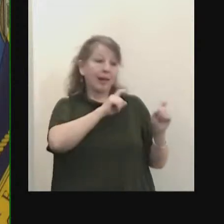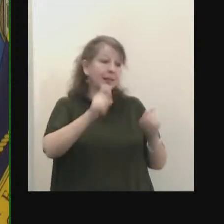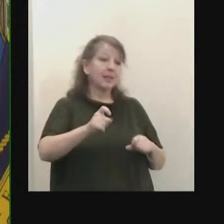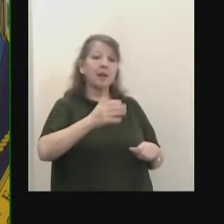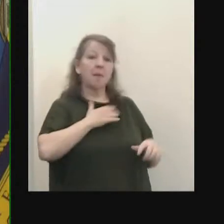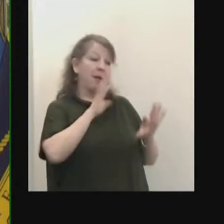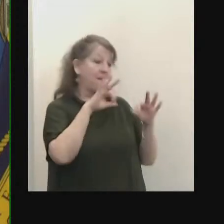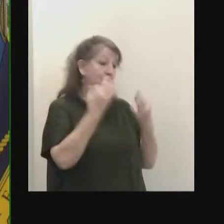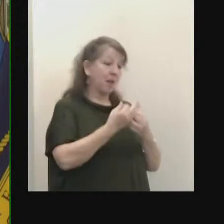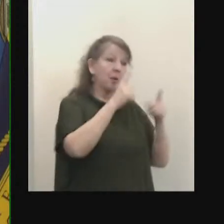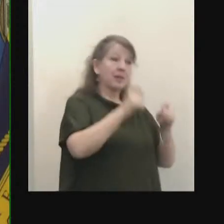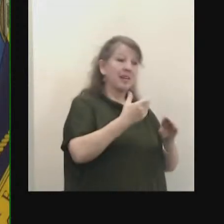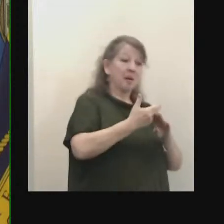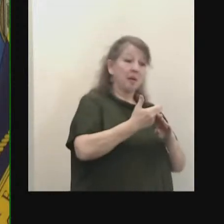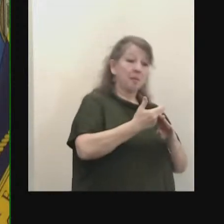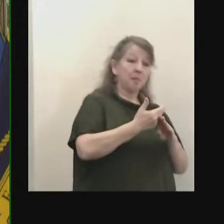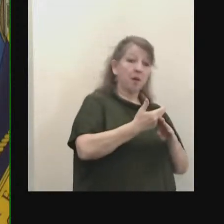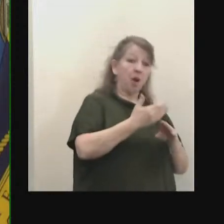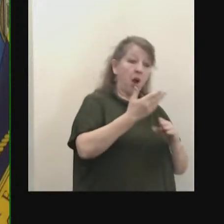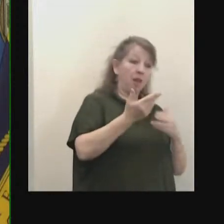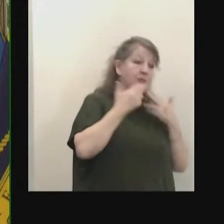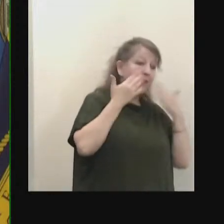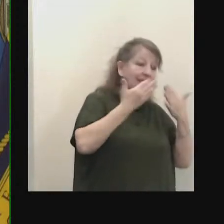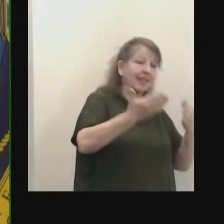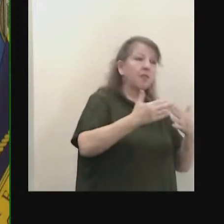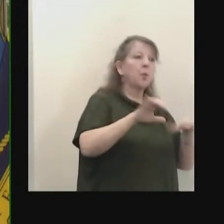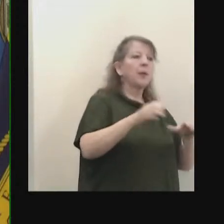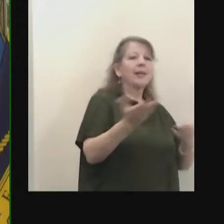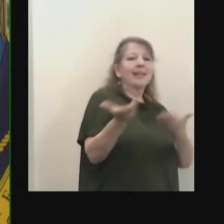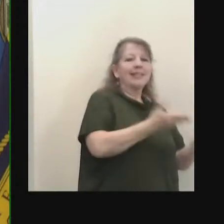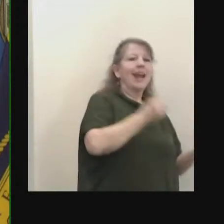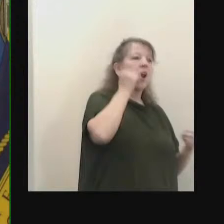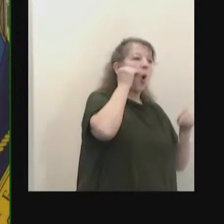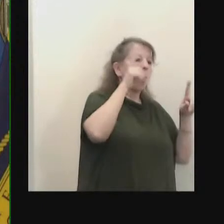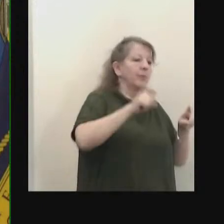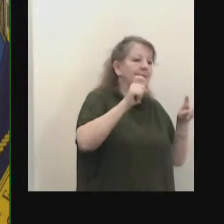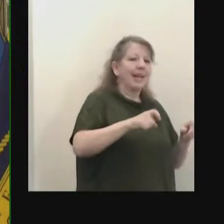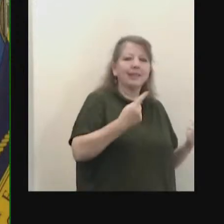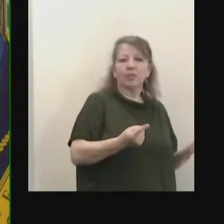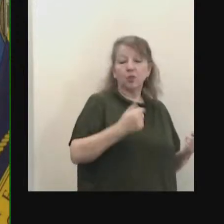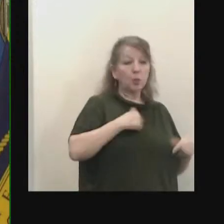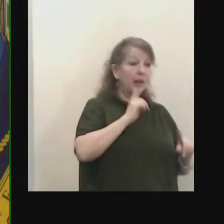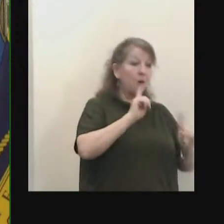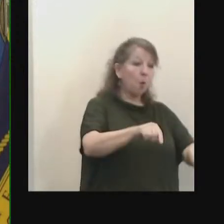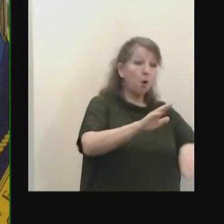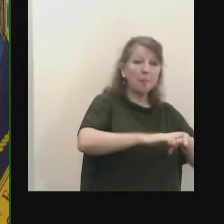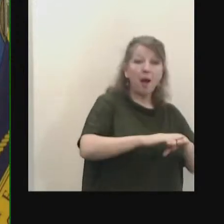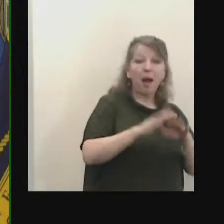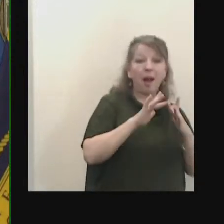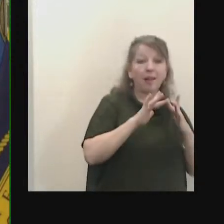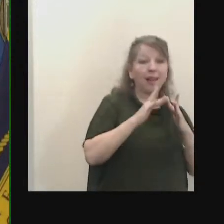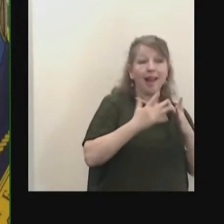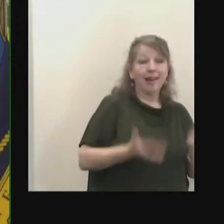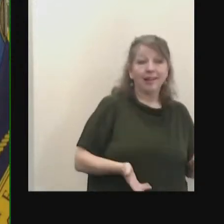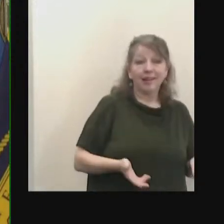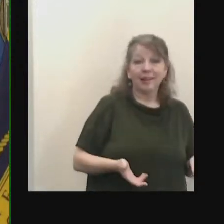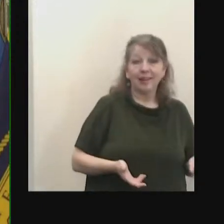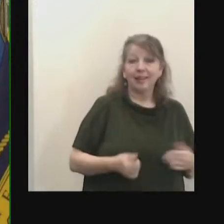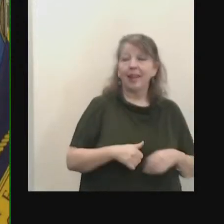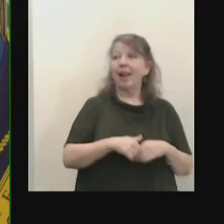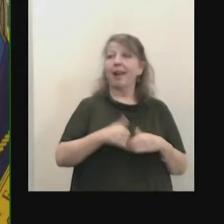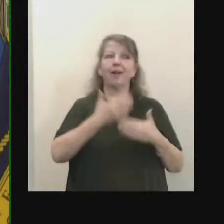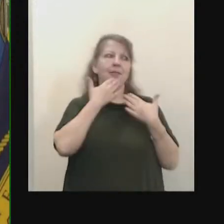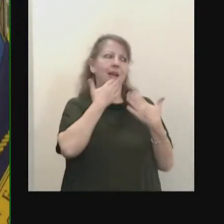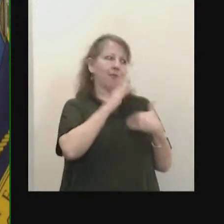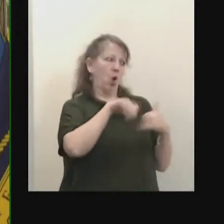Thanksgiving by doing one of those take-home tests that you can order and buy online. And thankfully, everyone came